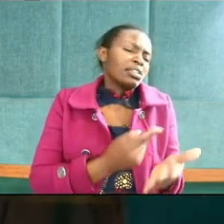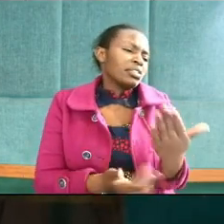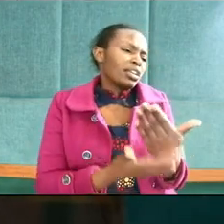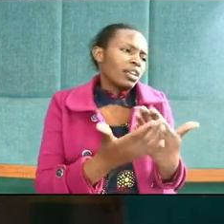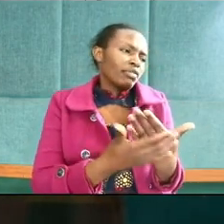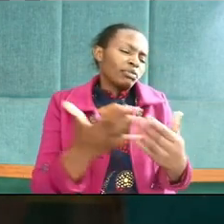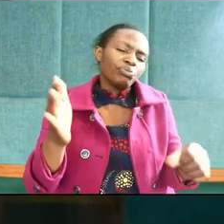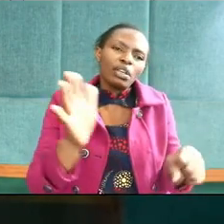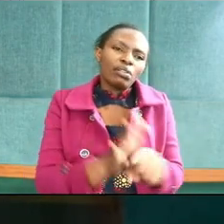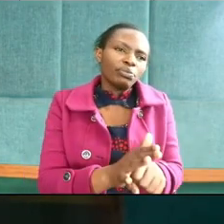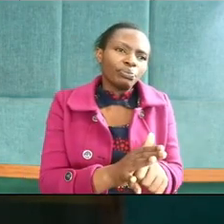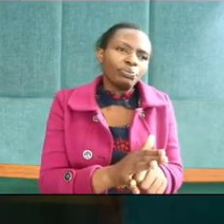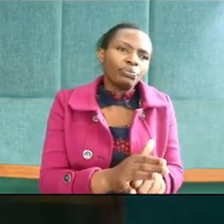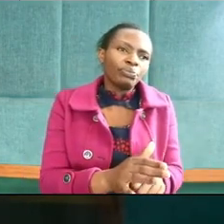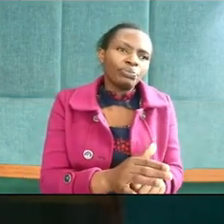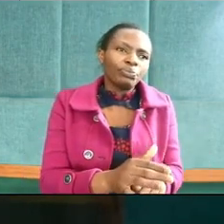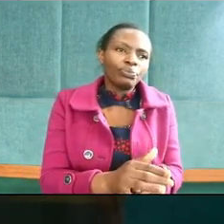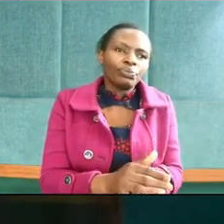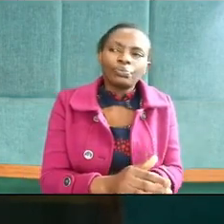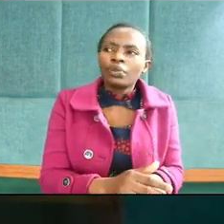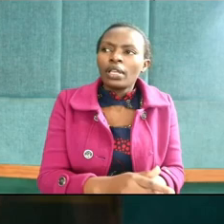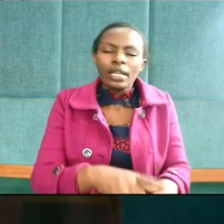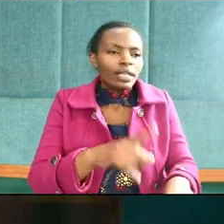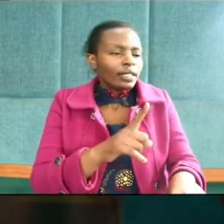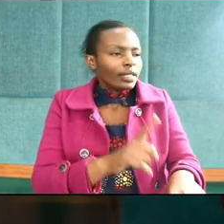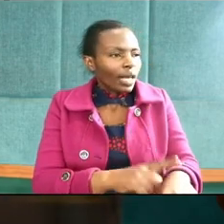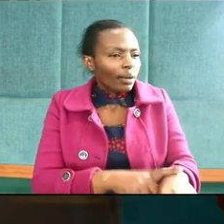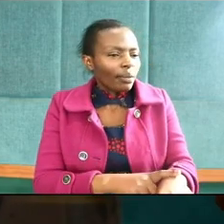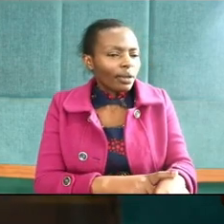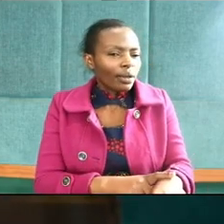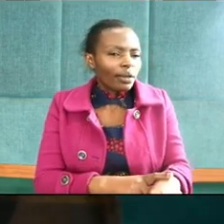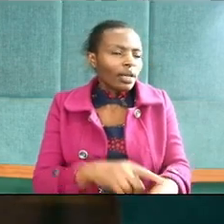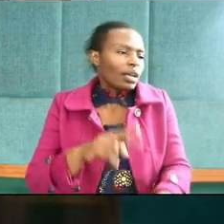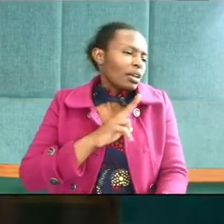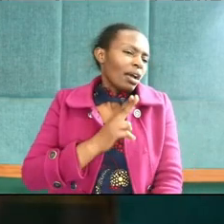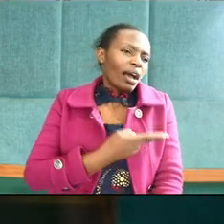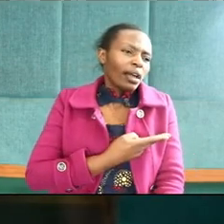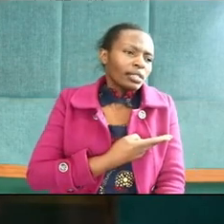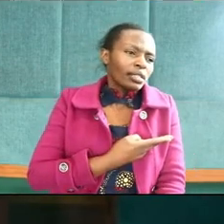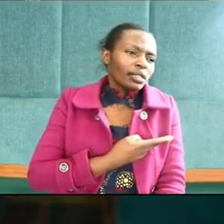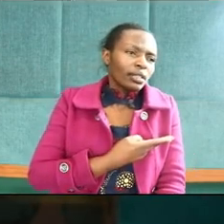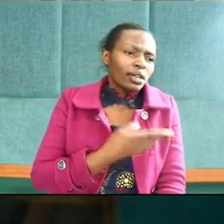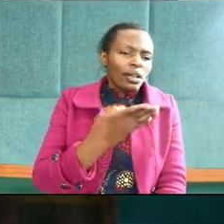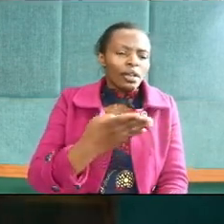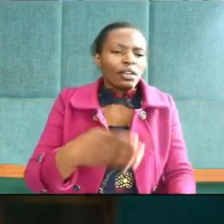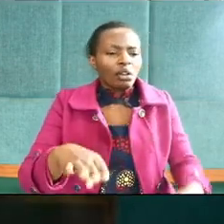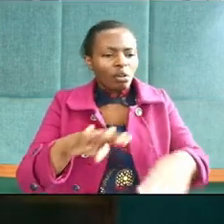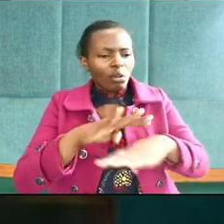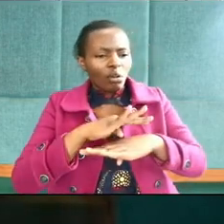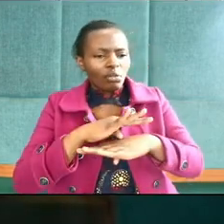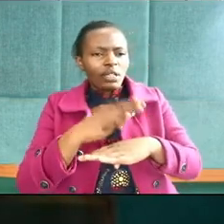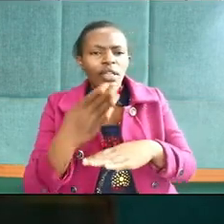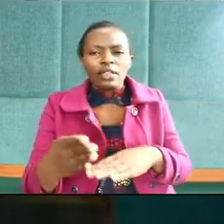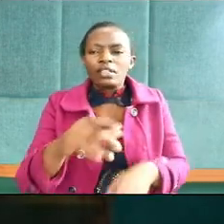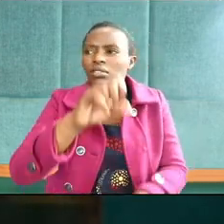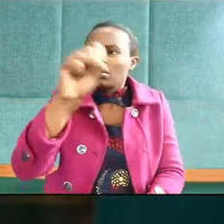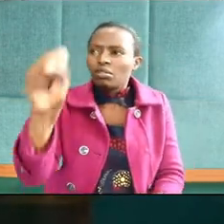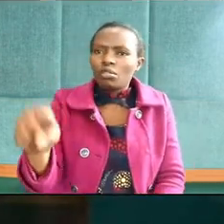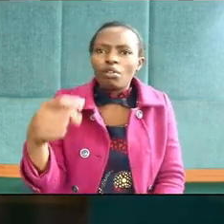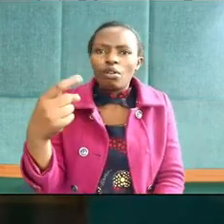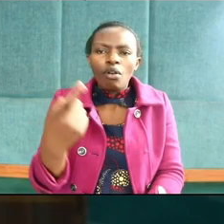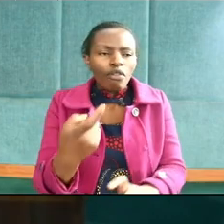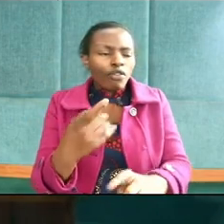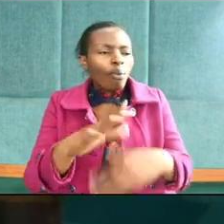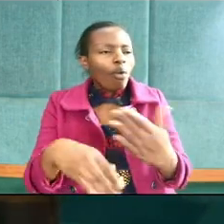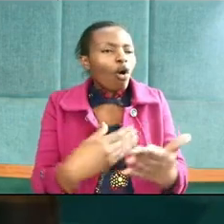He can shut, when we are this, Ellen White says, we can shut the door against much disease.